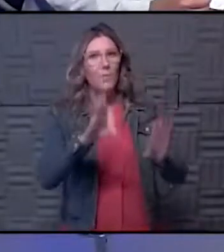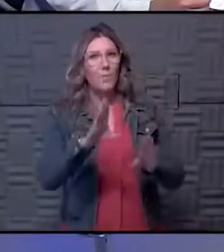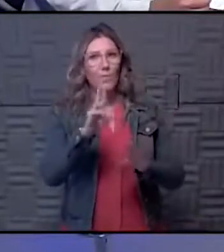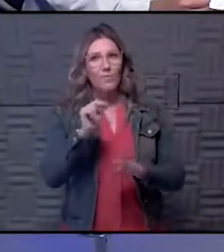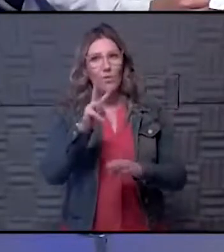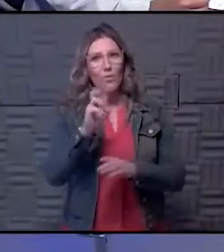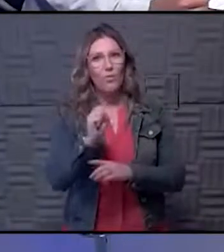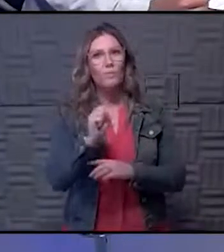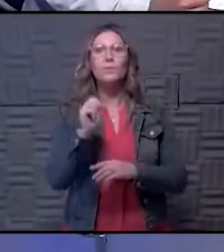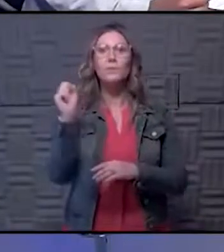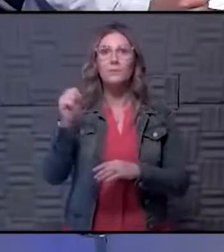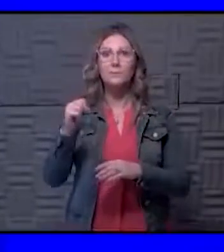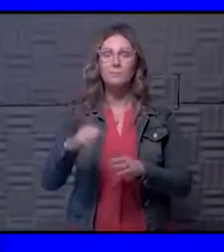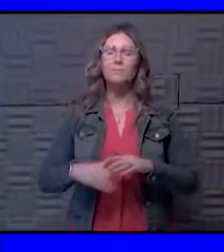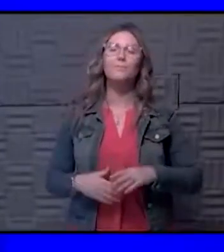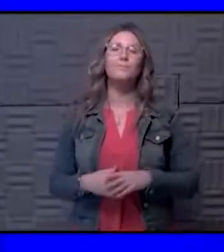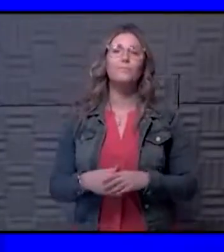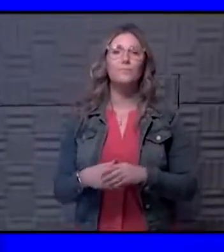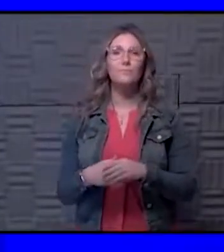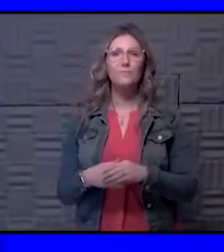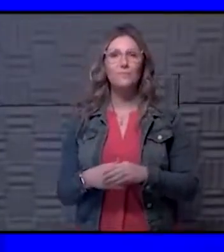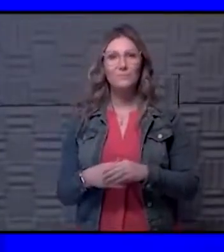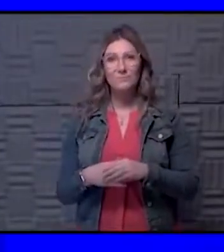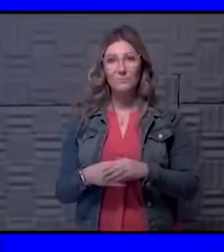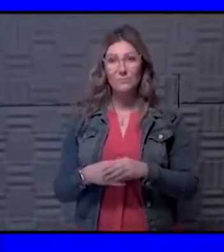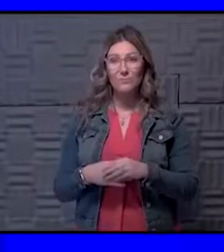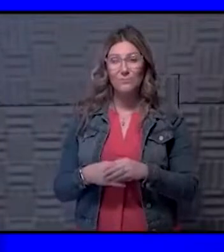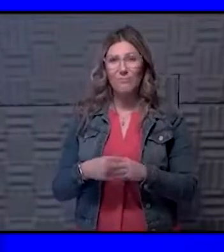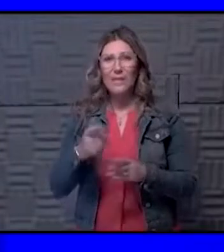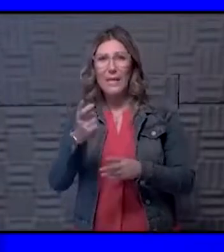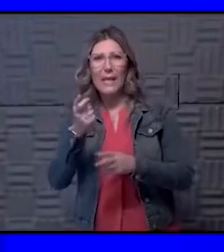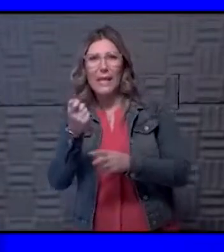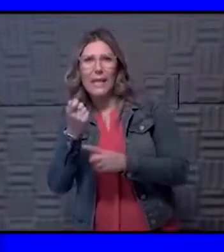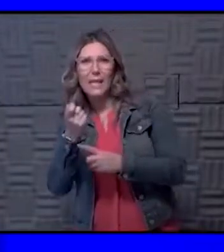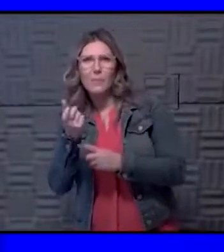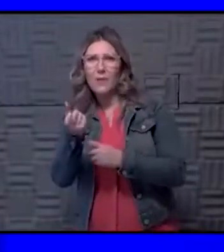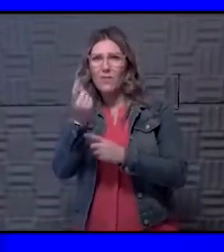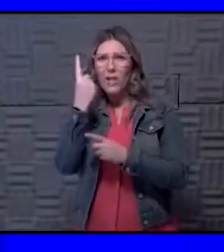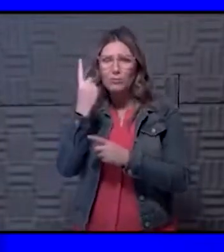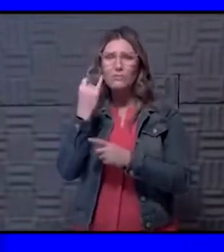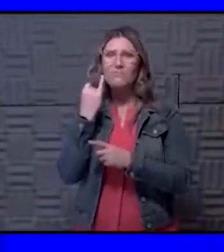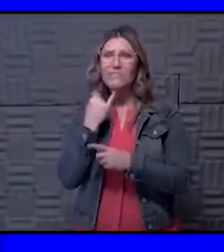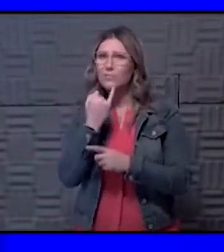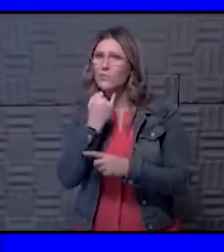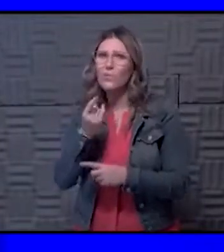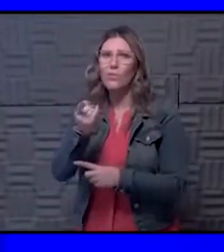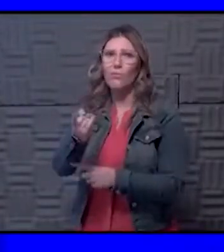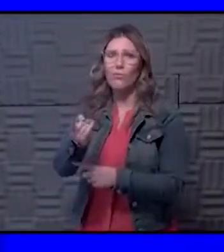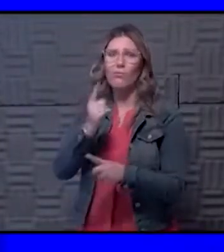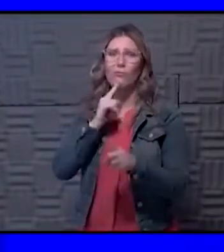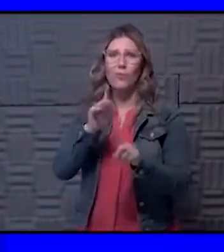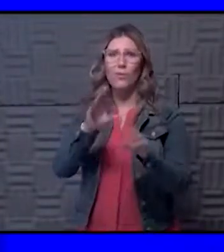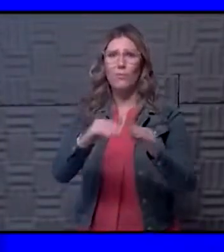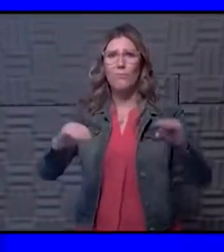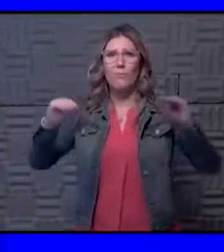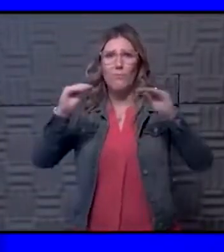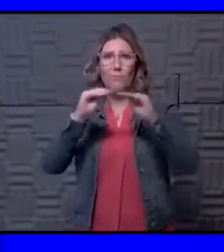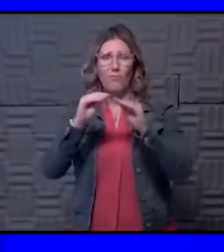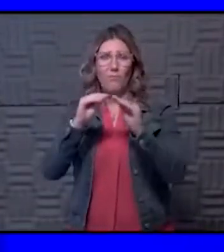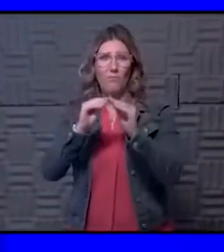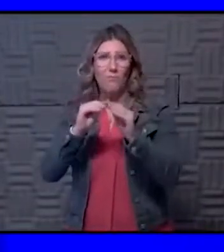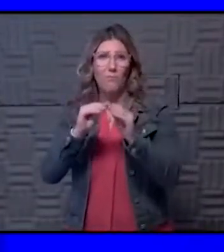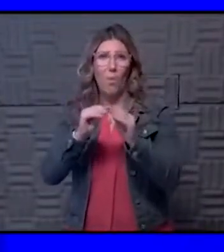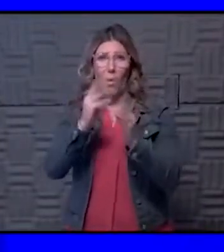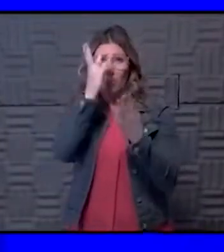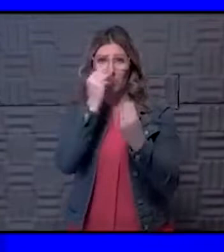think if we take a little bit of cue from Israel, which we know that they're more data published just